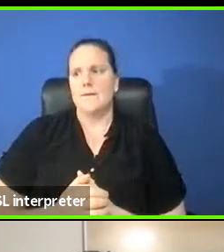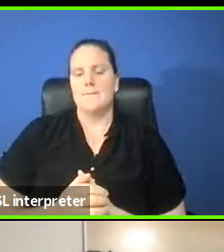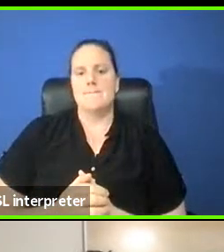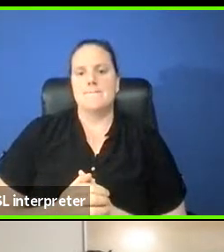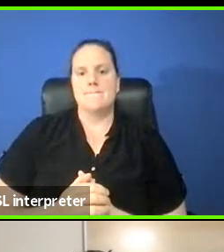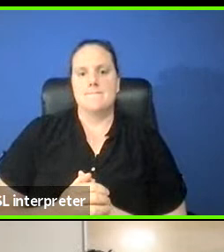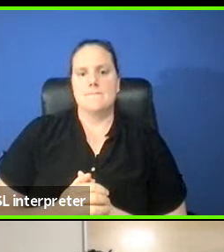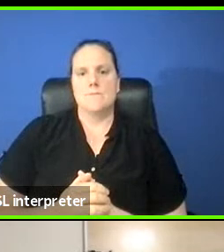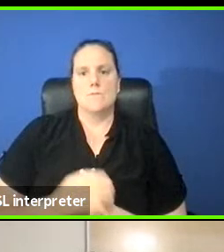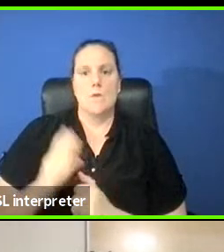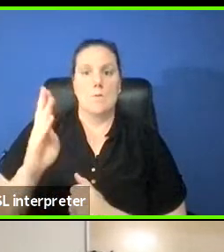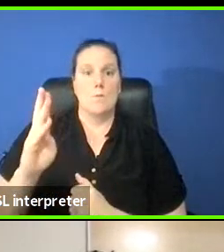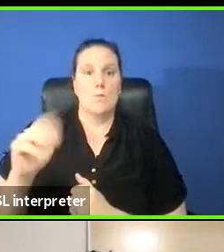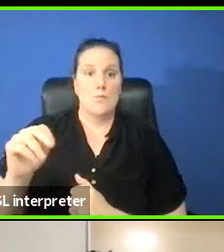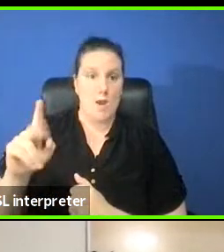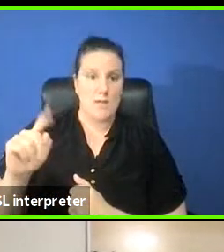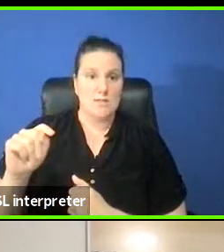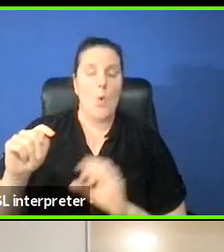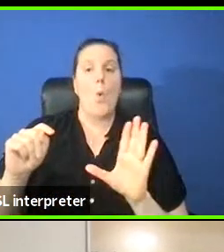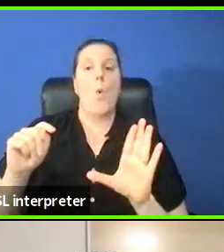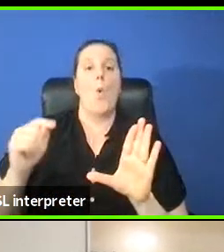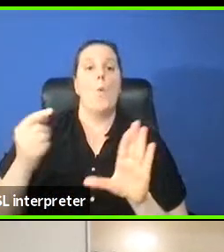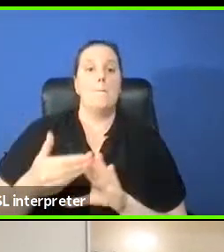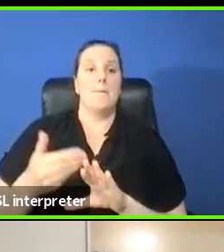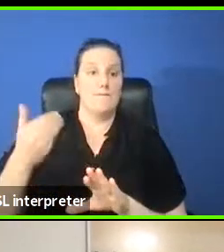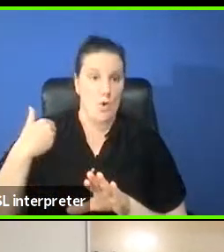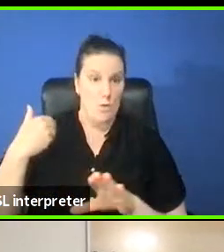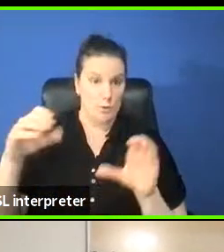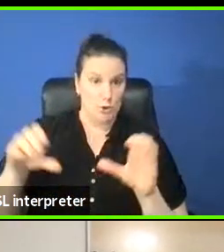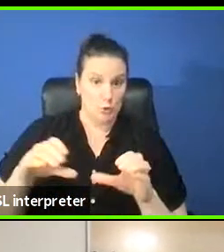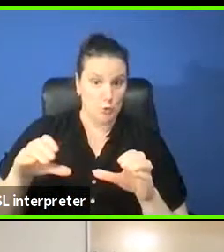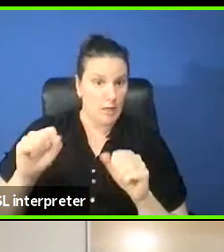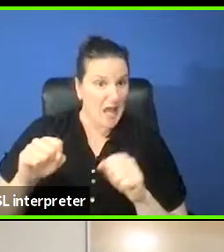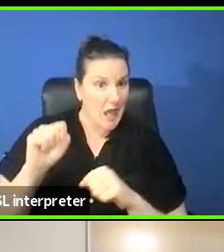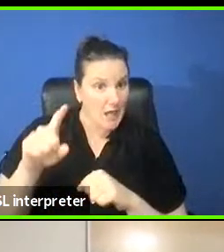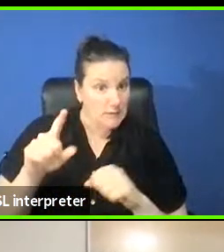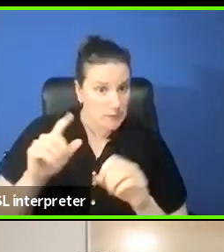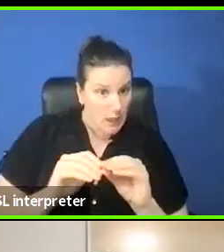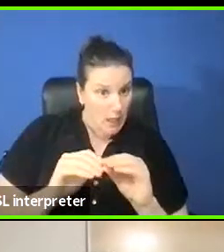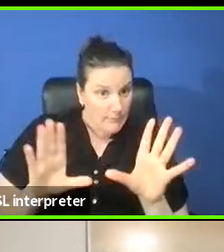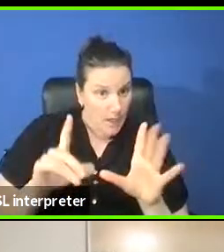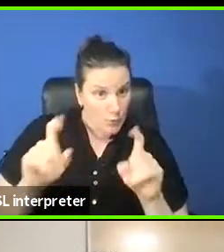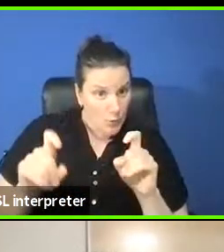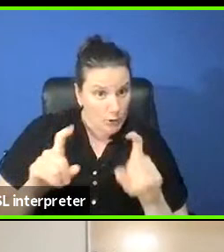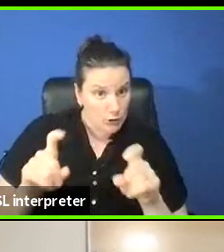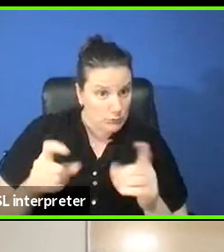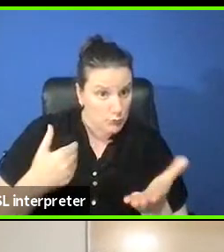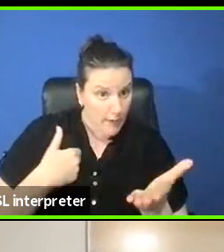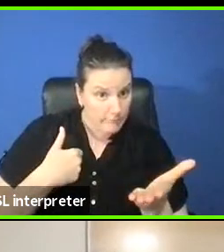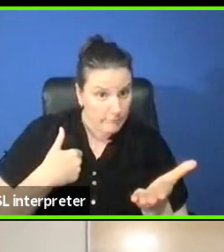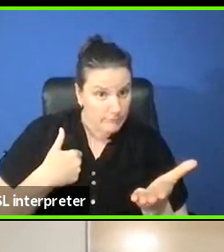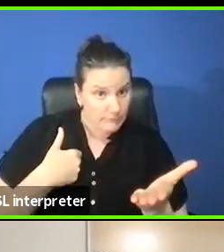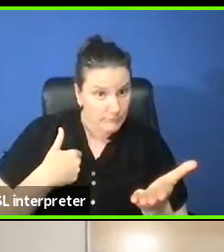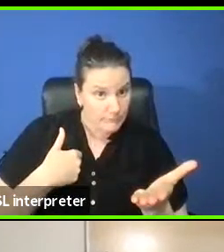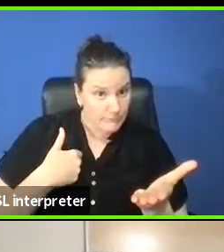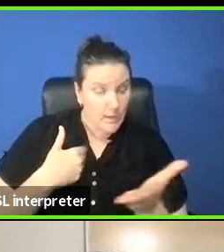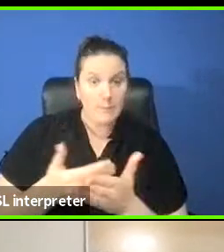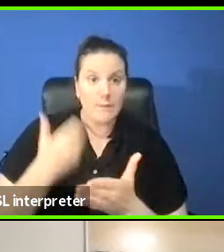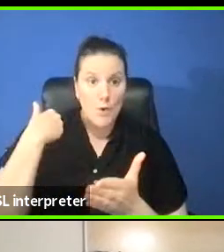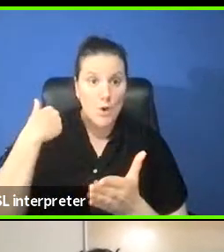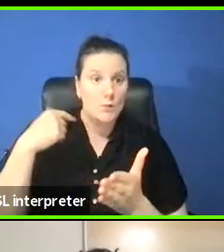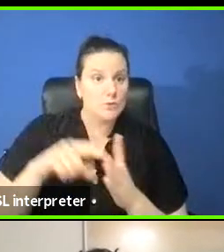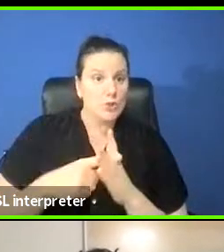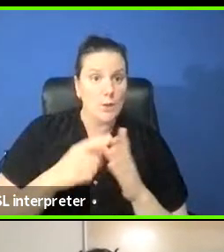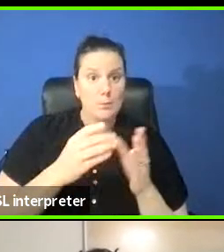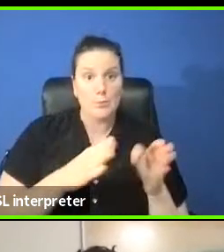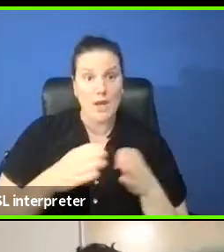So Brent, actually, before we do, I should ask if there are any clarifying questions before we get into the